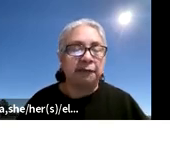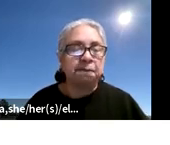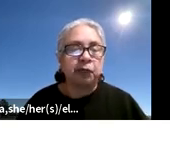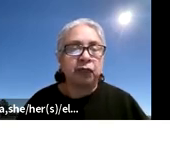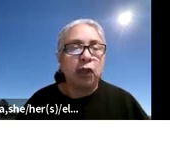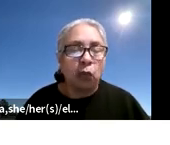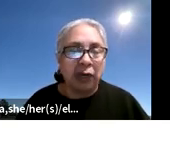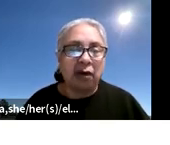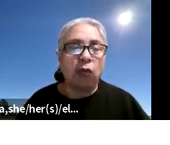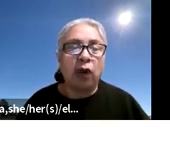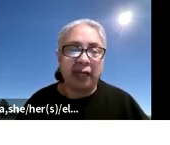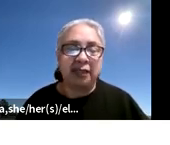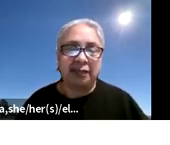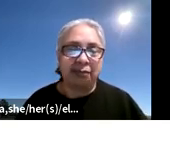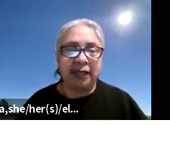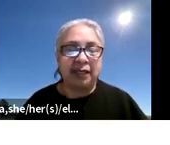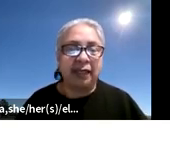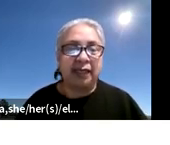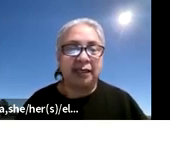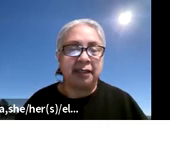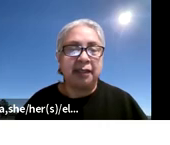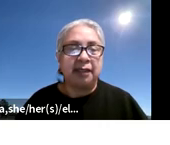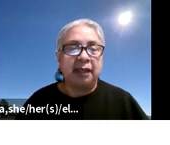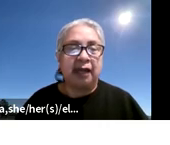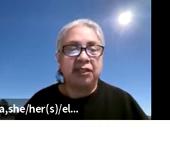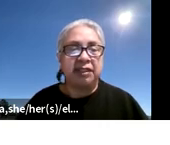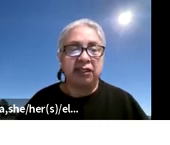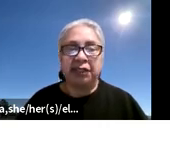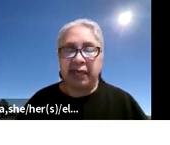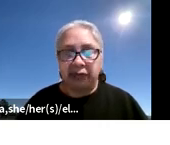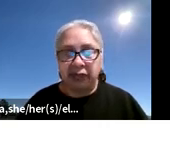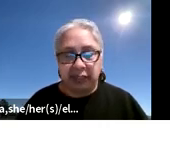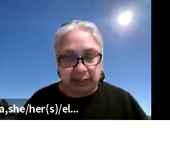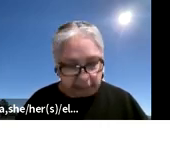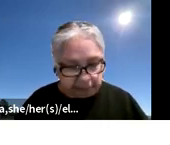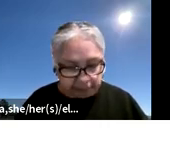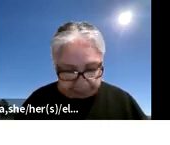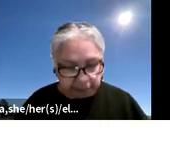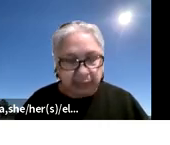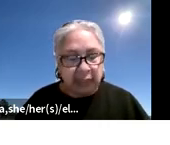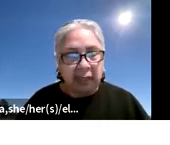reflect on what our why is, right? And I've distilled it down to this,